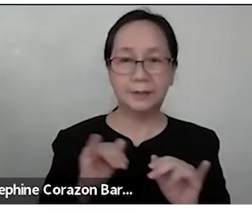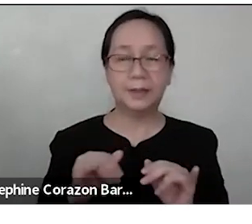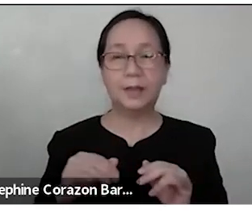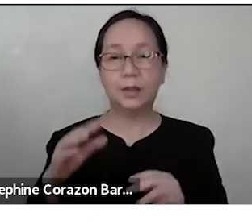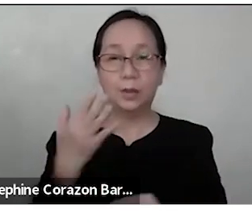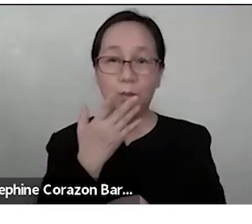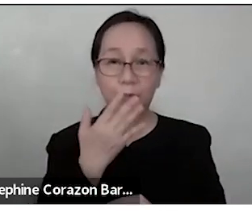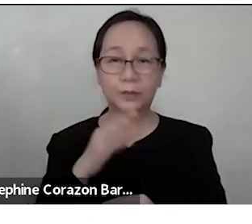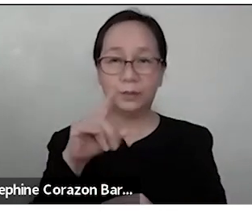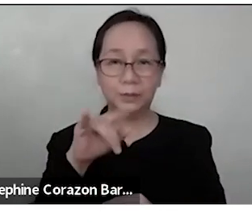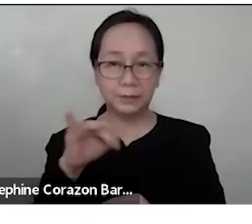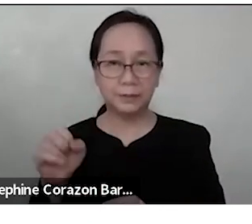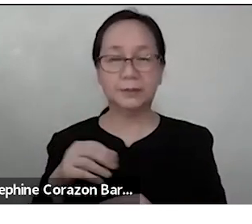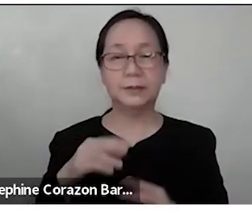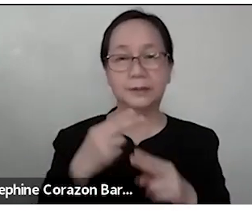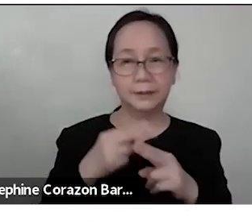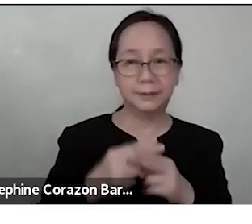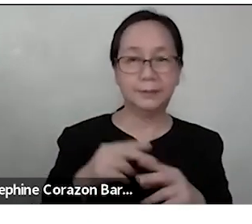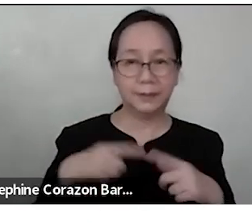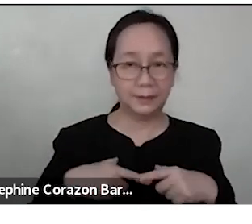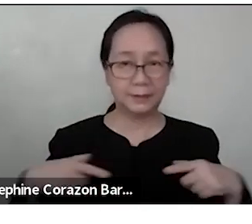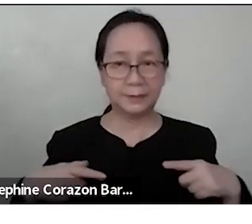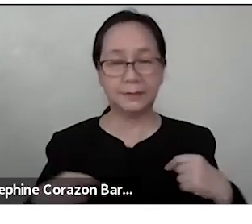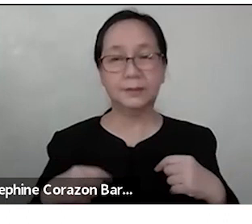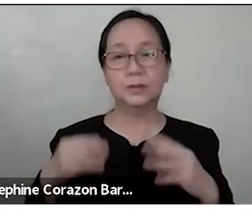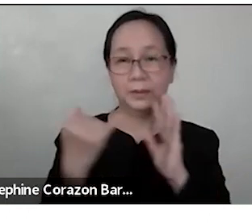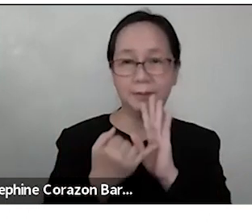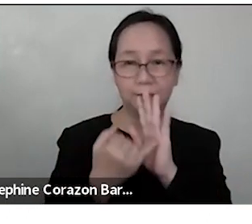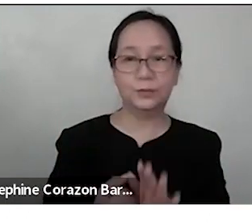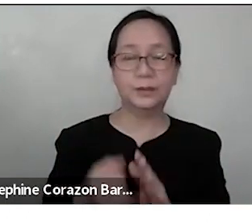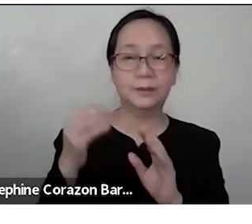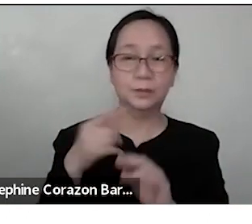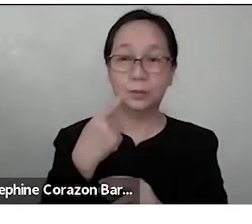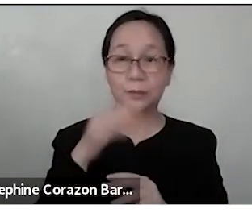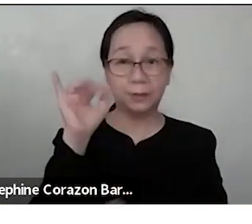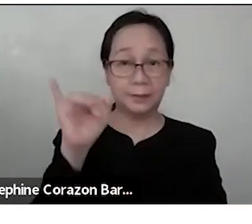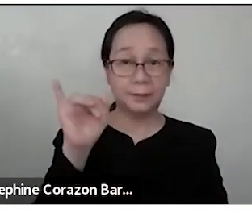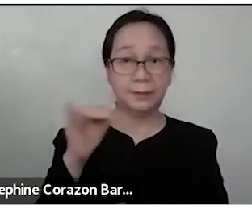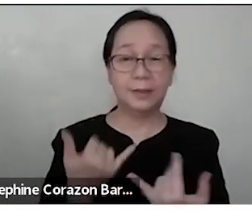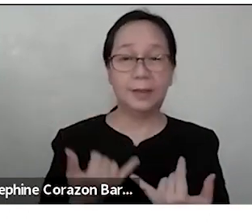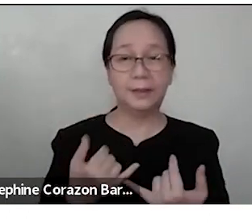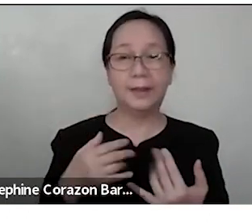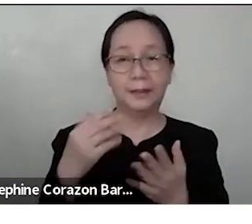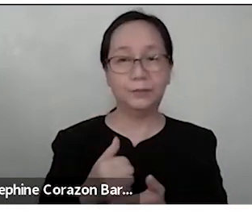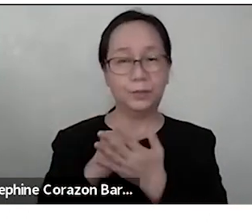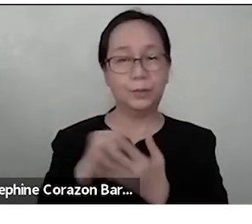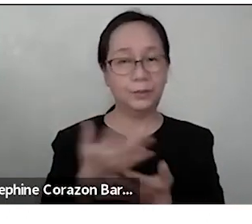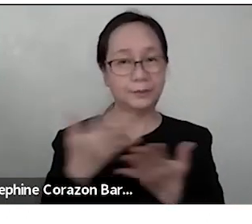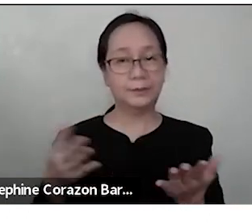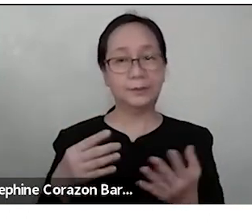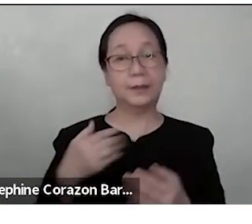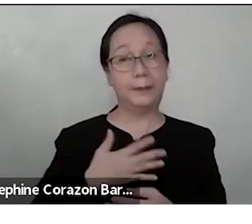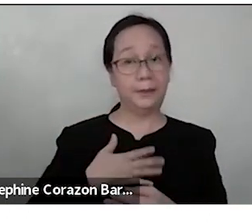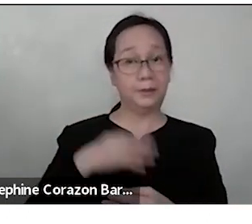color-coded ID lays or name tags during face-to-face meetings to identify the attendees, which is helpful for everyone. For example, from my experience